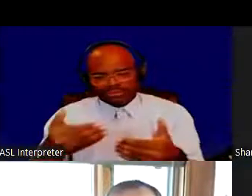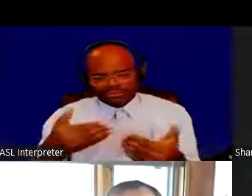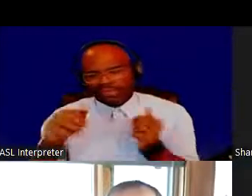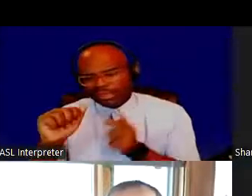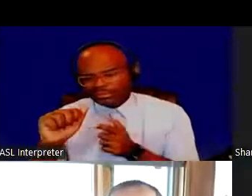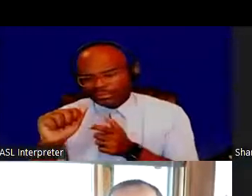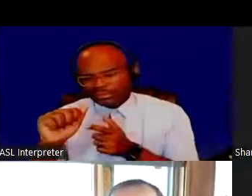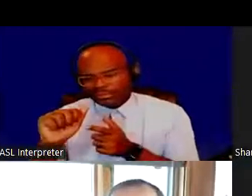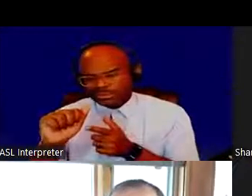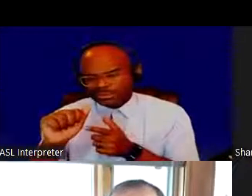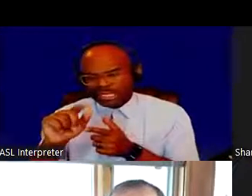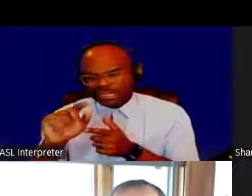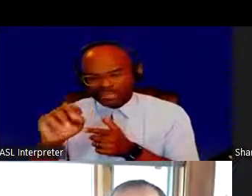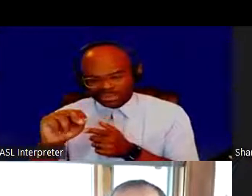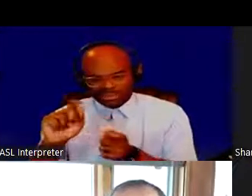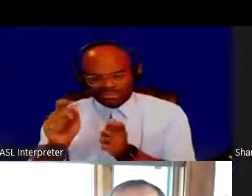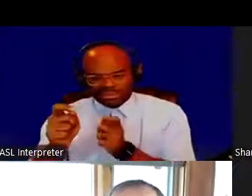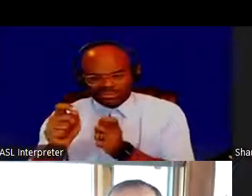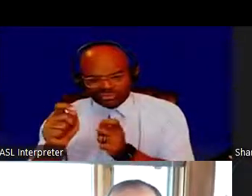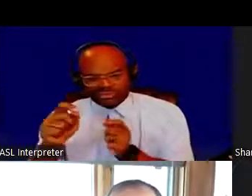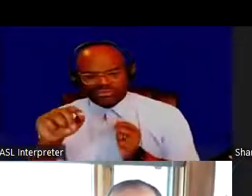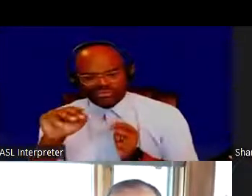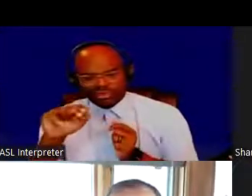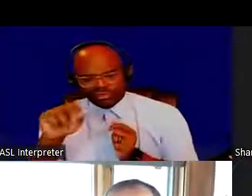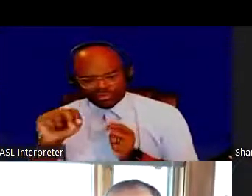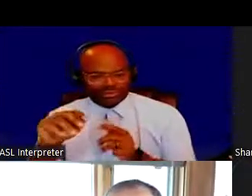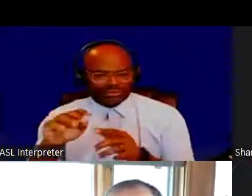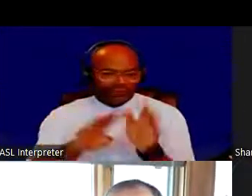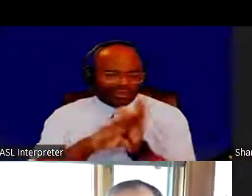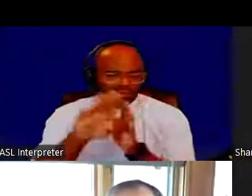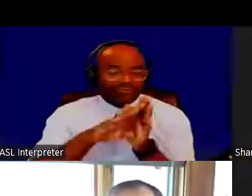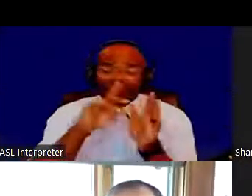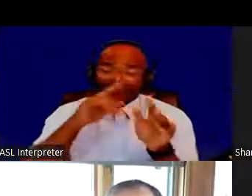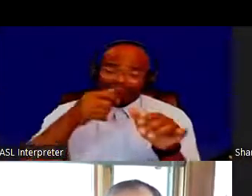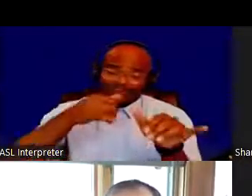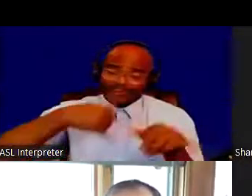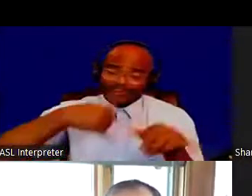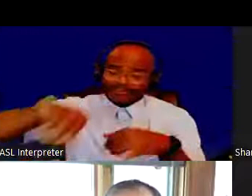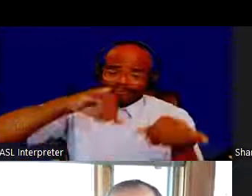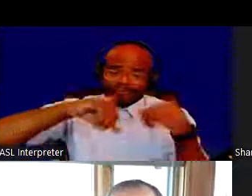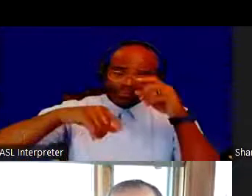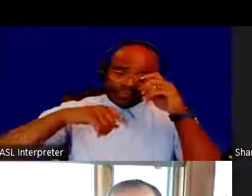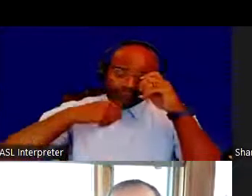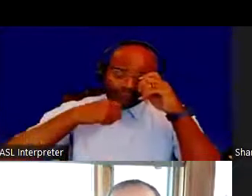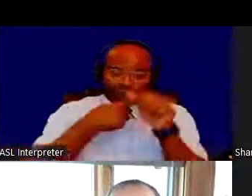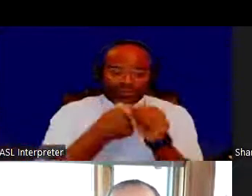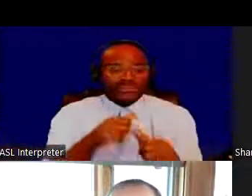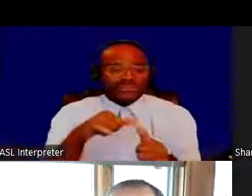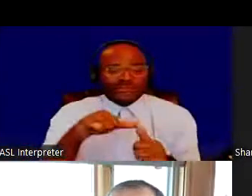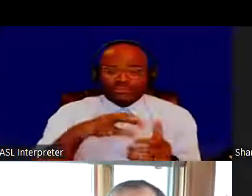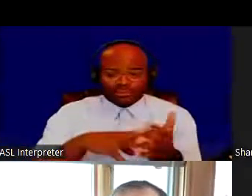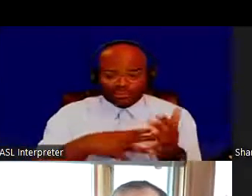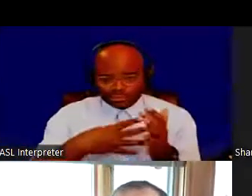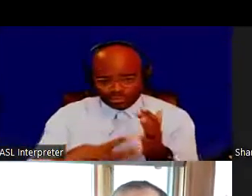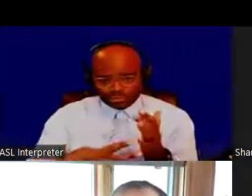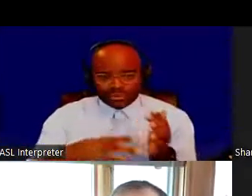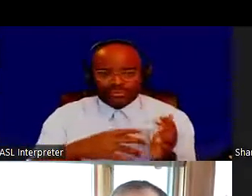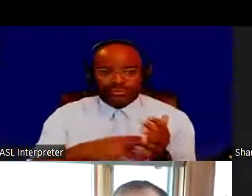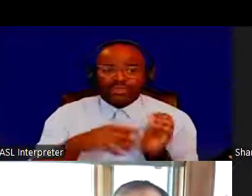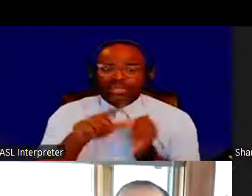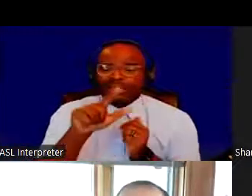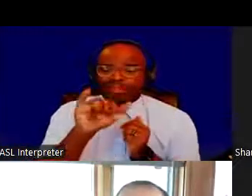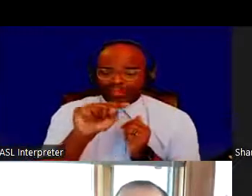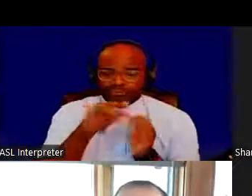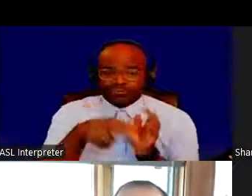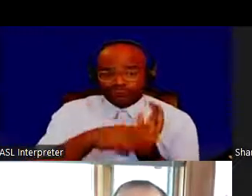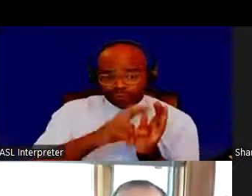follow. They are all basically following the same schedule of literature review and